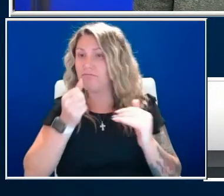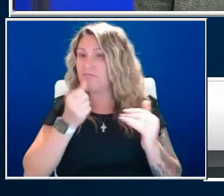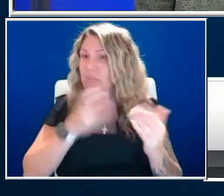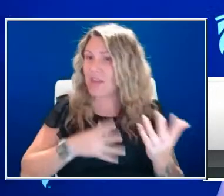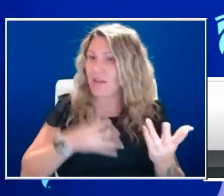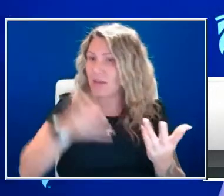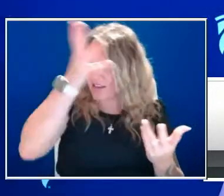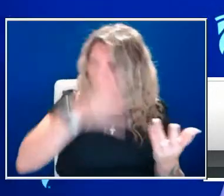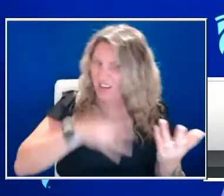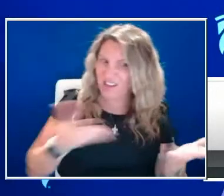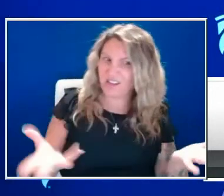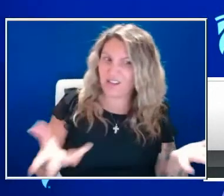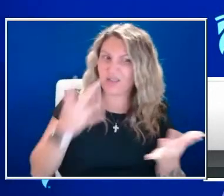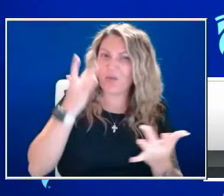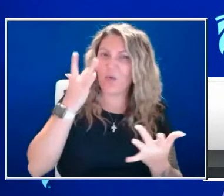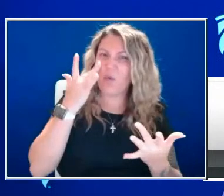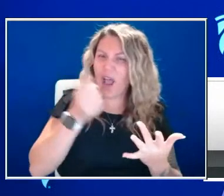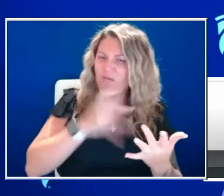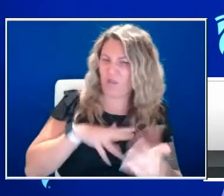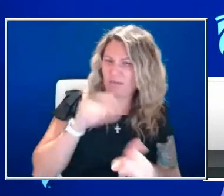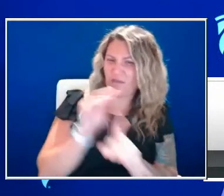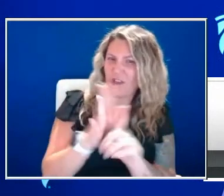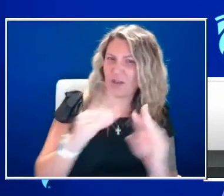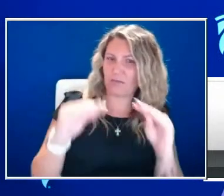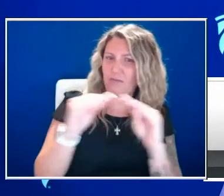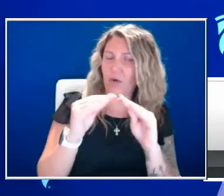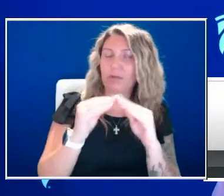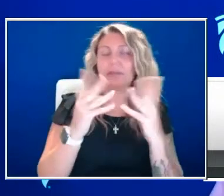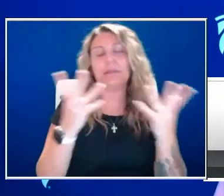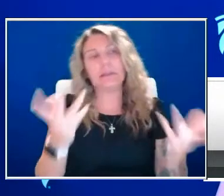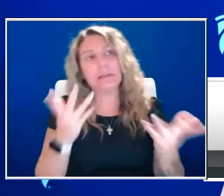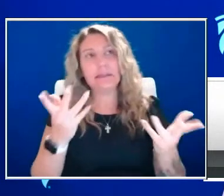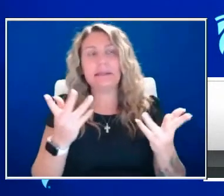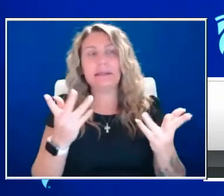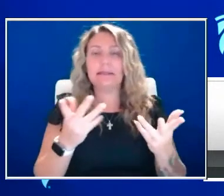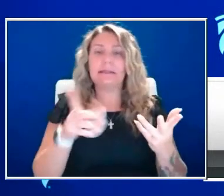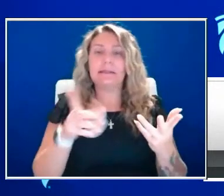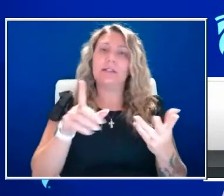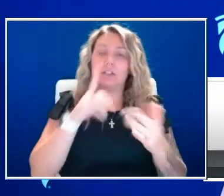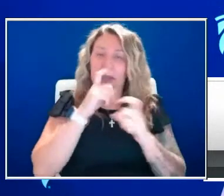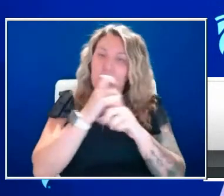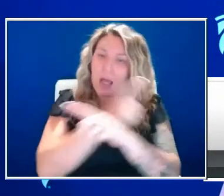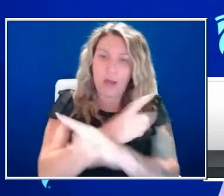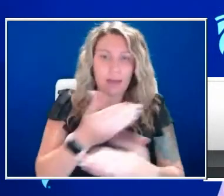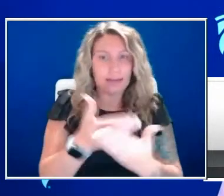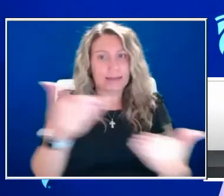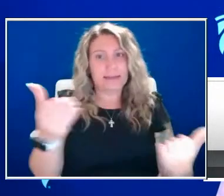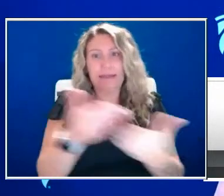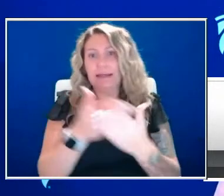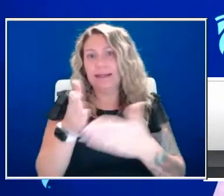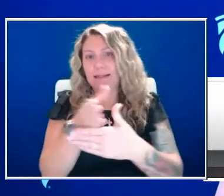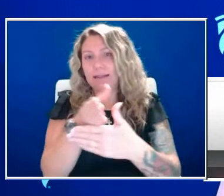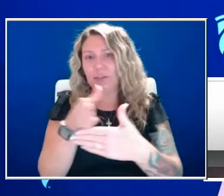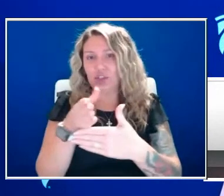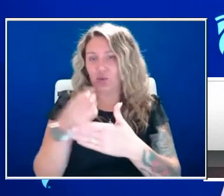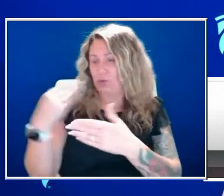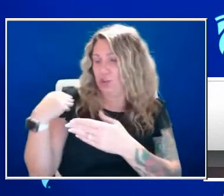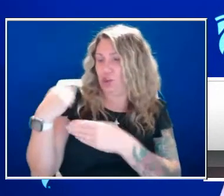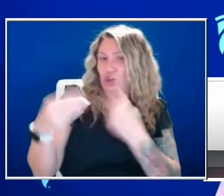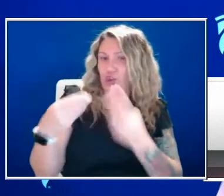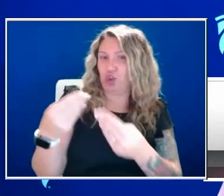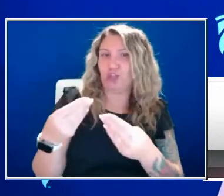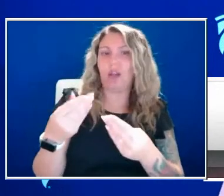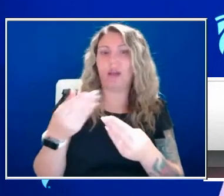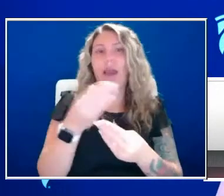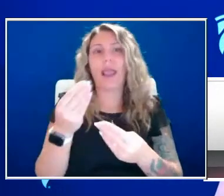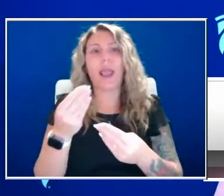I think we have to understand there are complex interplays between genetics, but also maybe hormonal